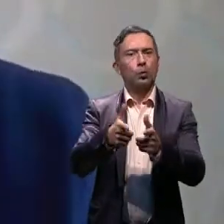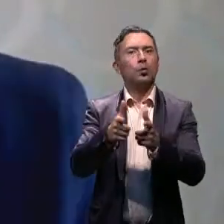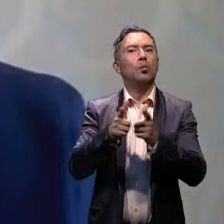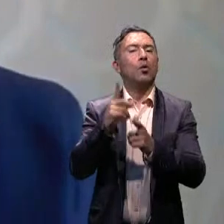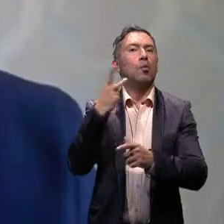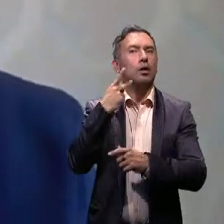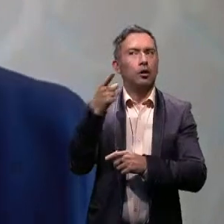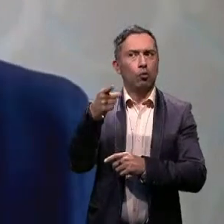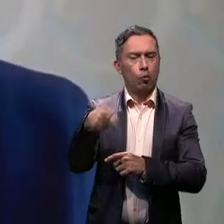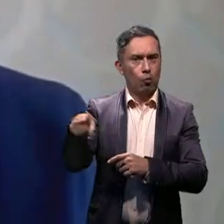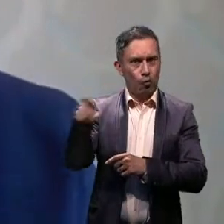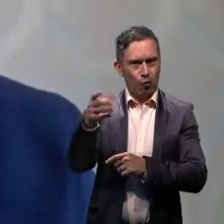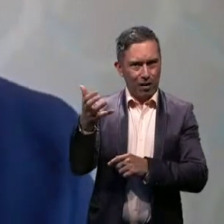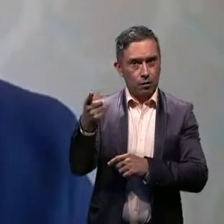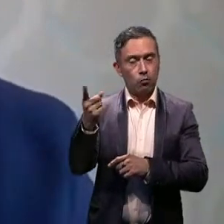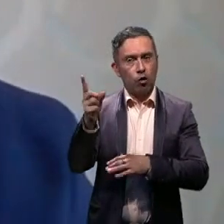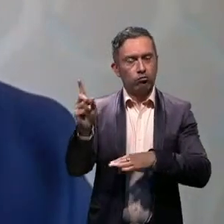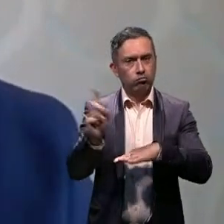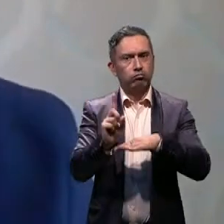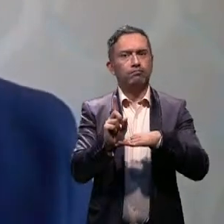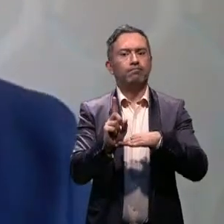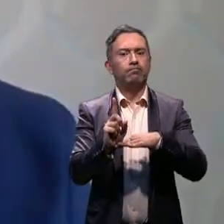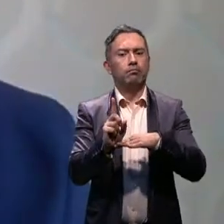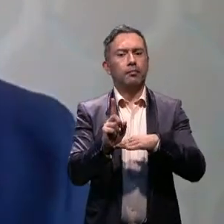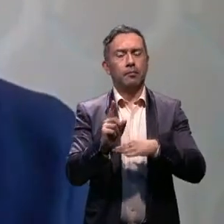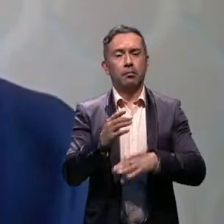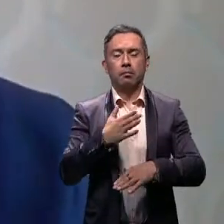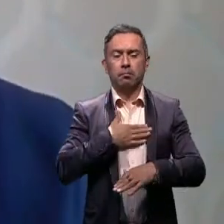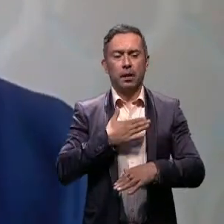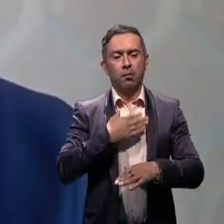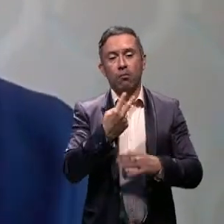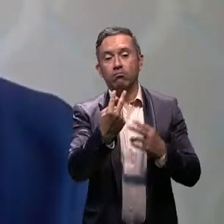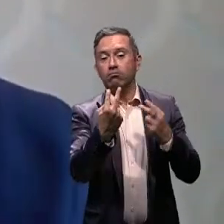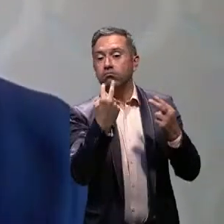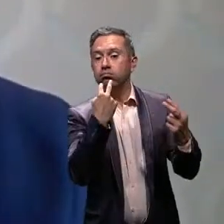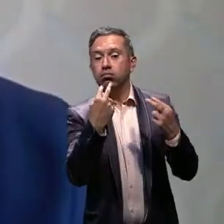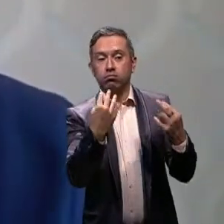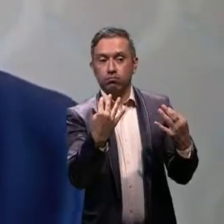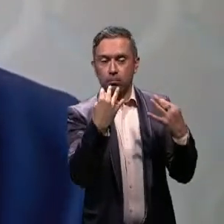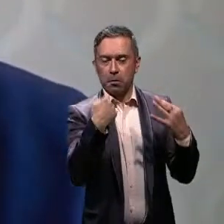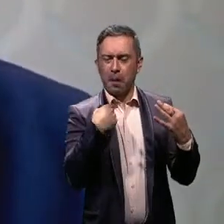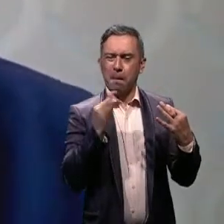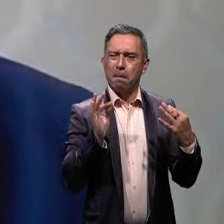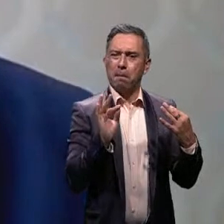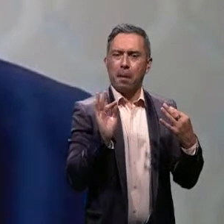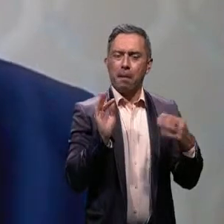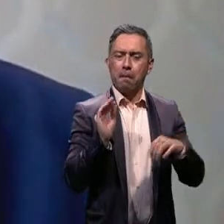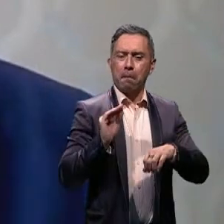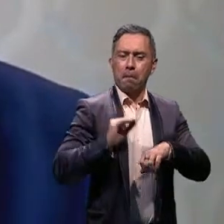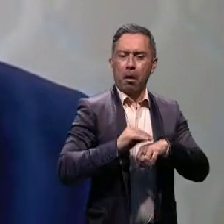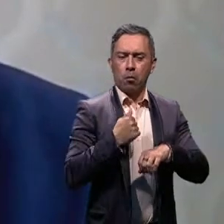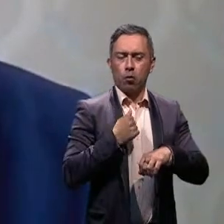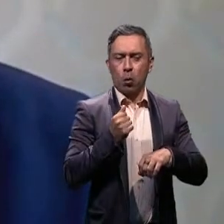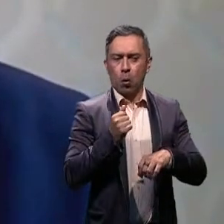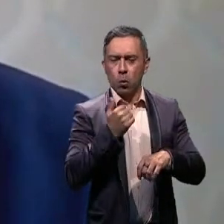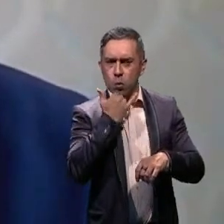undoubtedly by political stakeholders that create